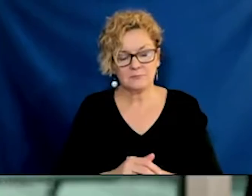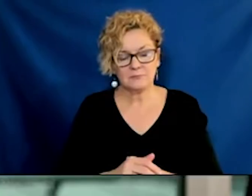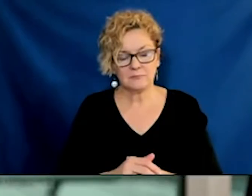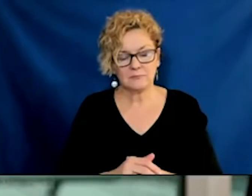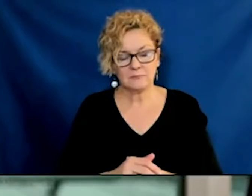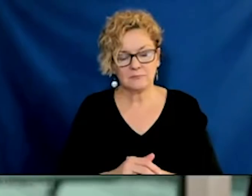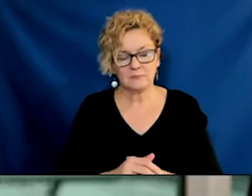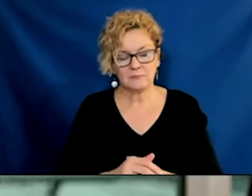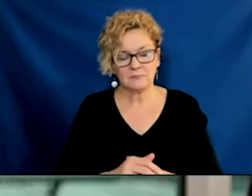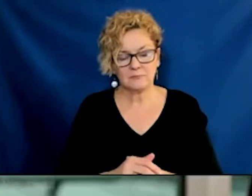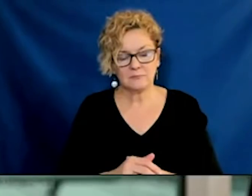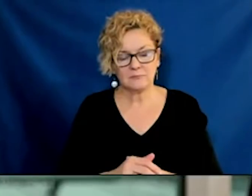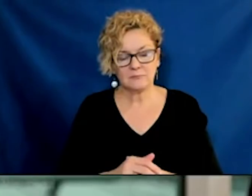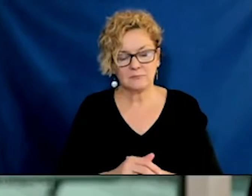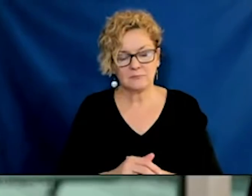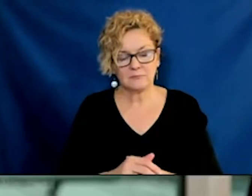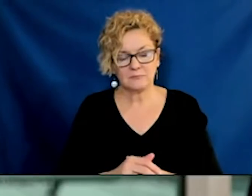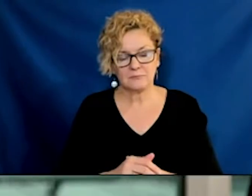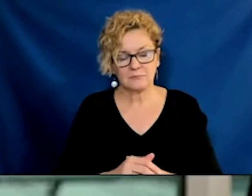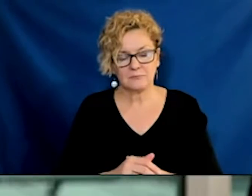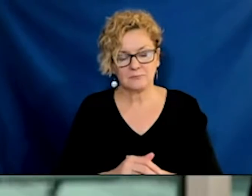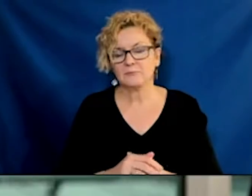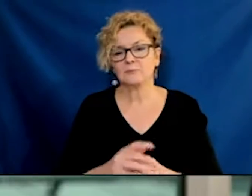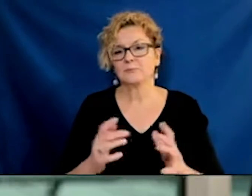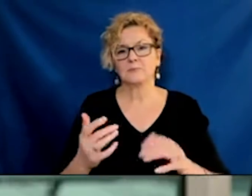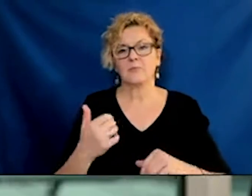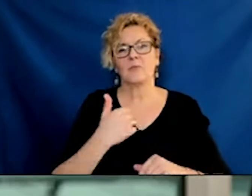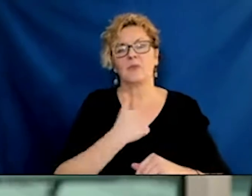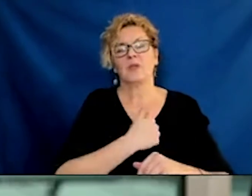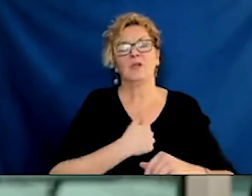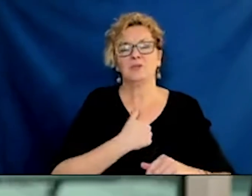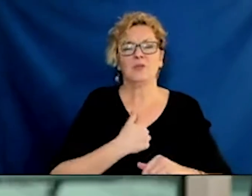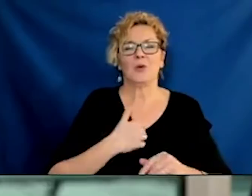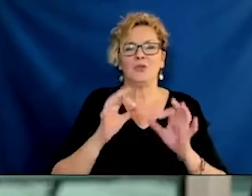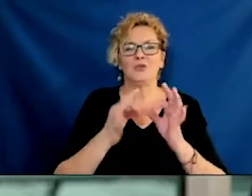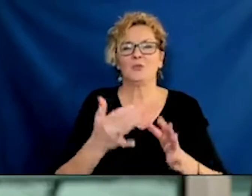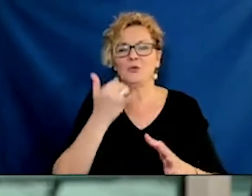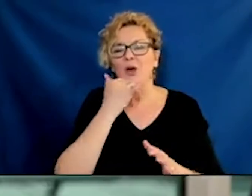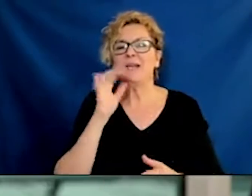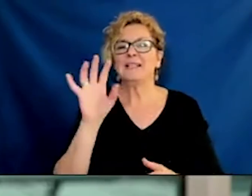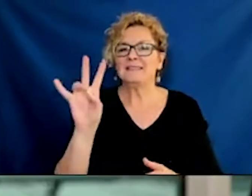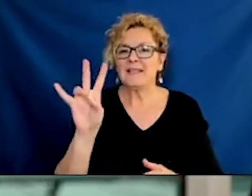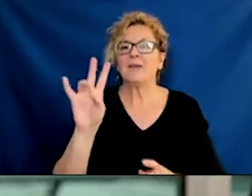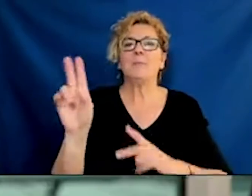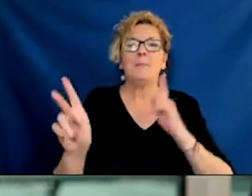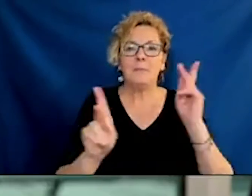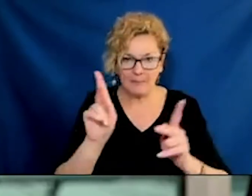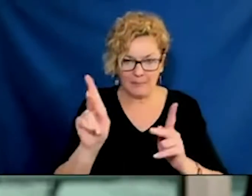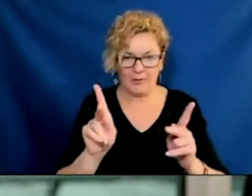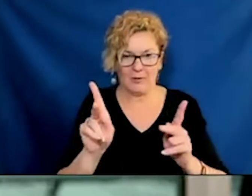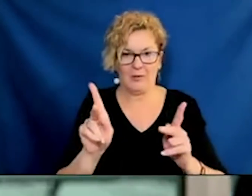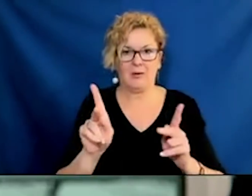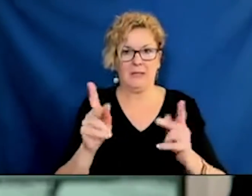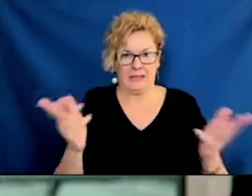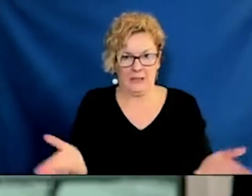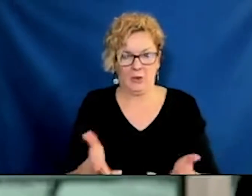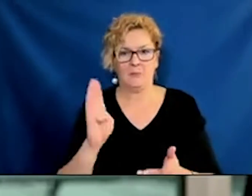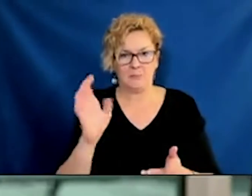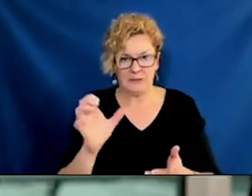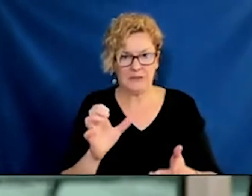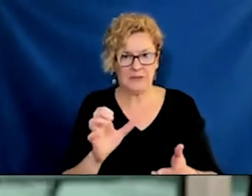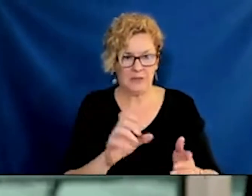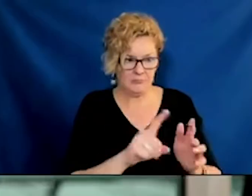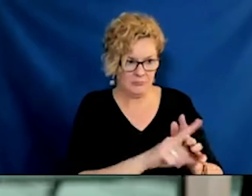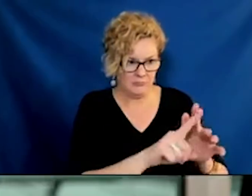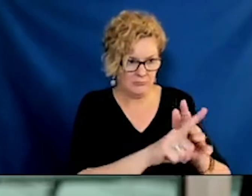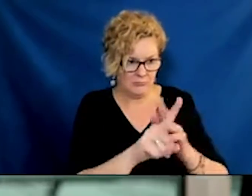onward transmission, but the contact tracing is ongoing with all of those cases. And we do